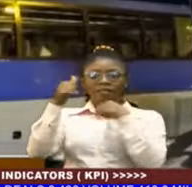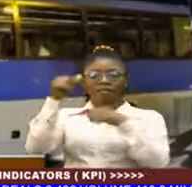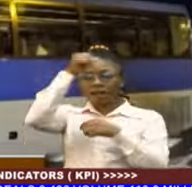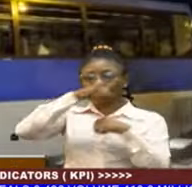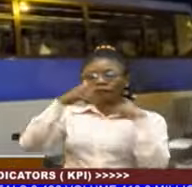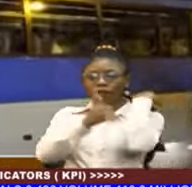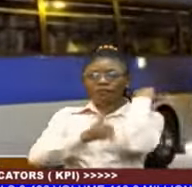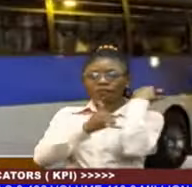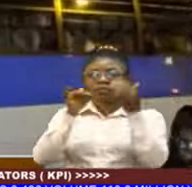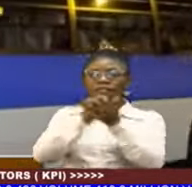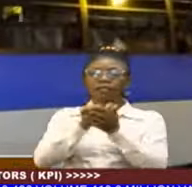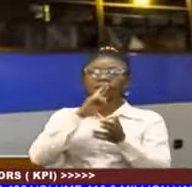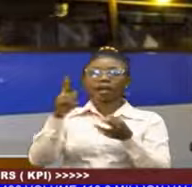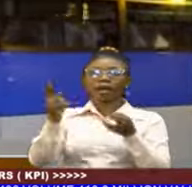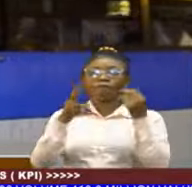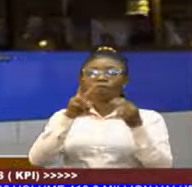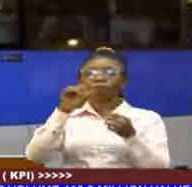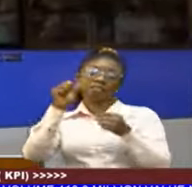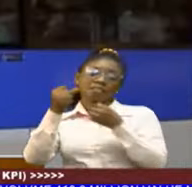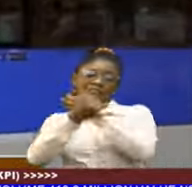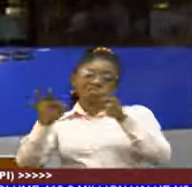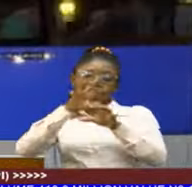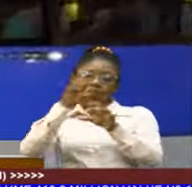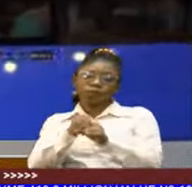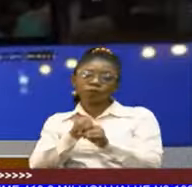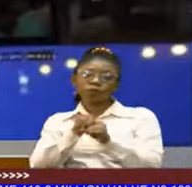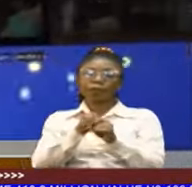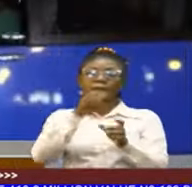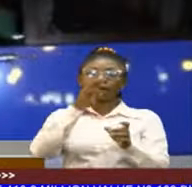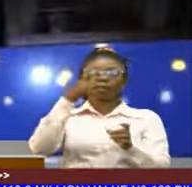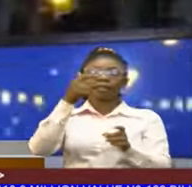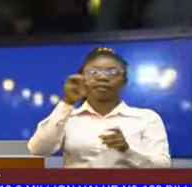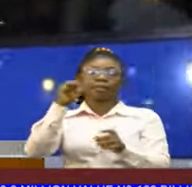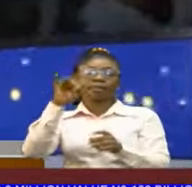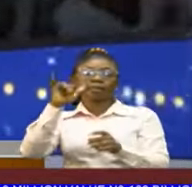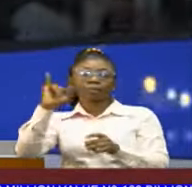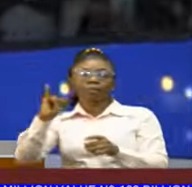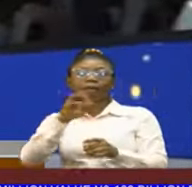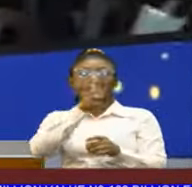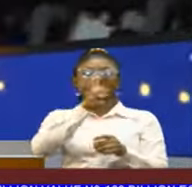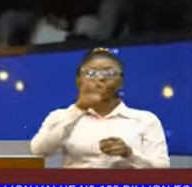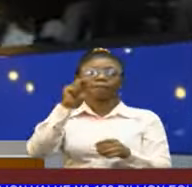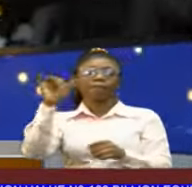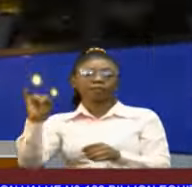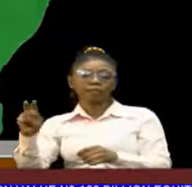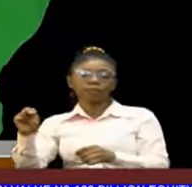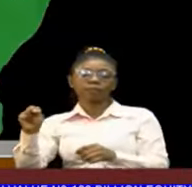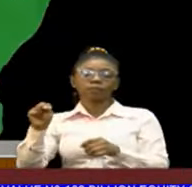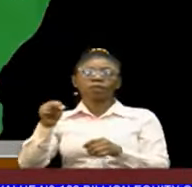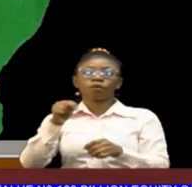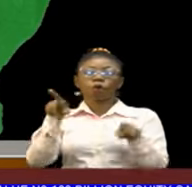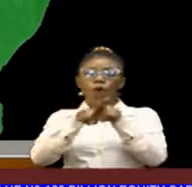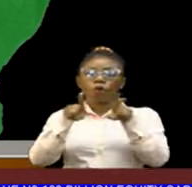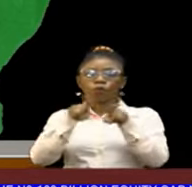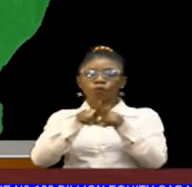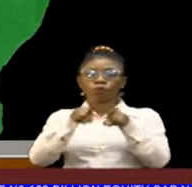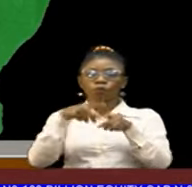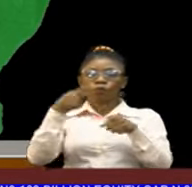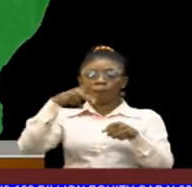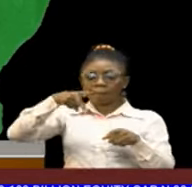all Africans include the Gambia, Benin Republic, and Seychelles. Similarly, owing to